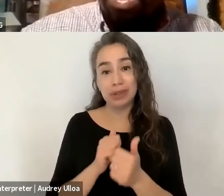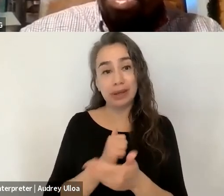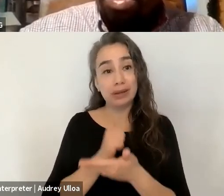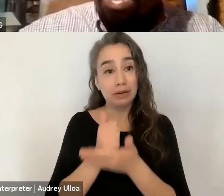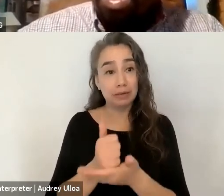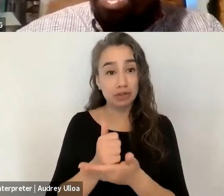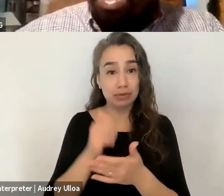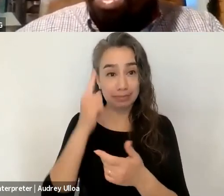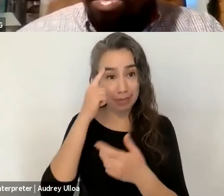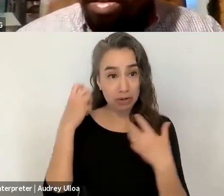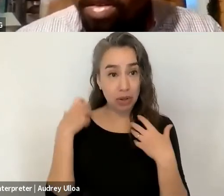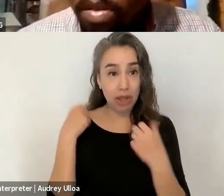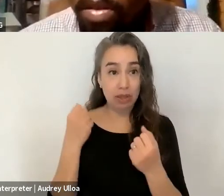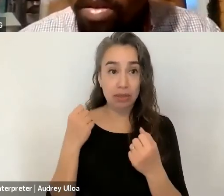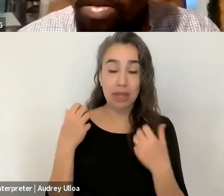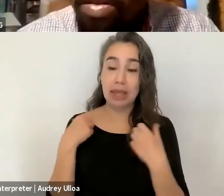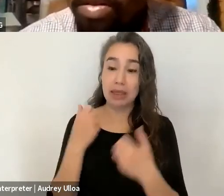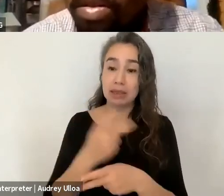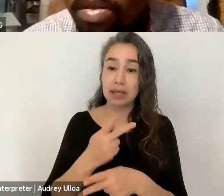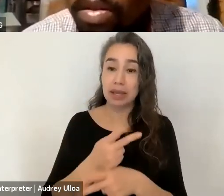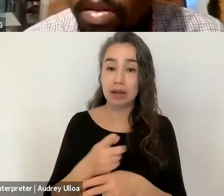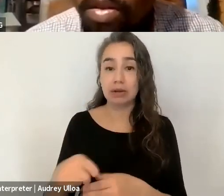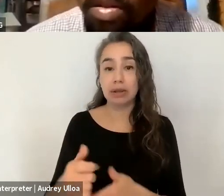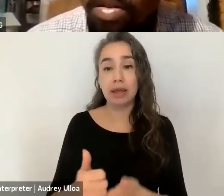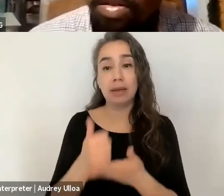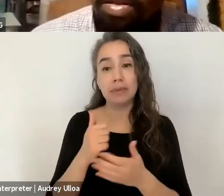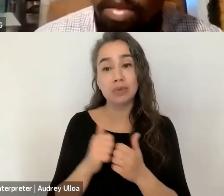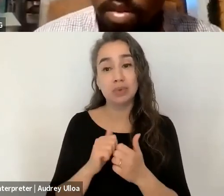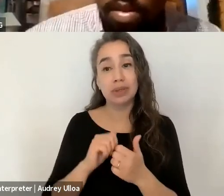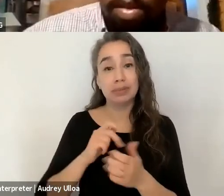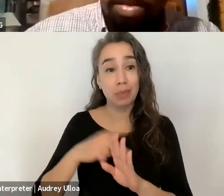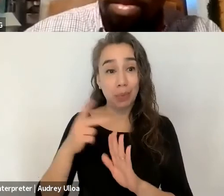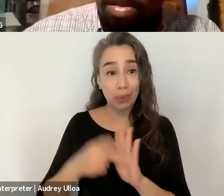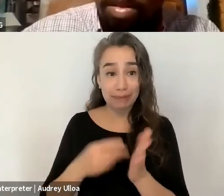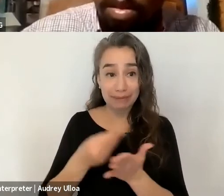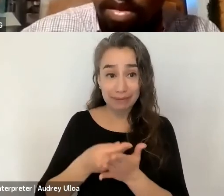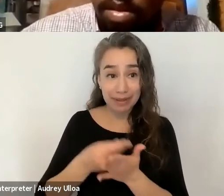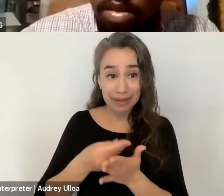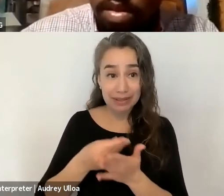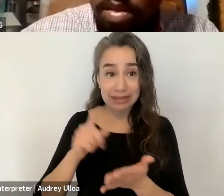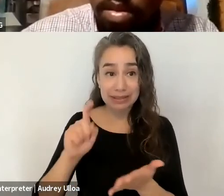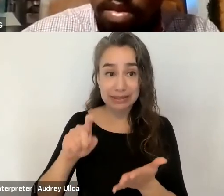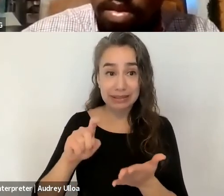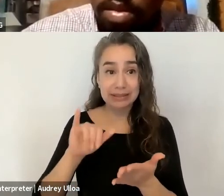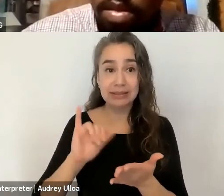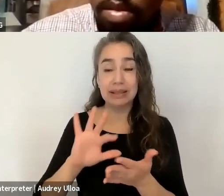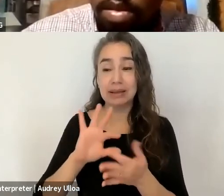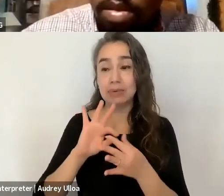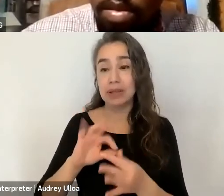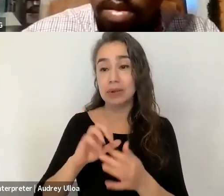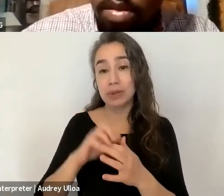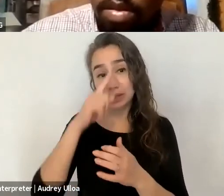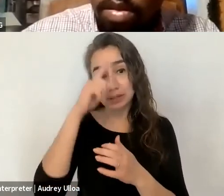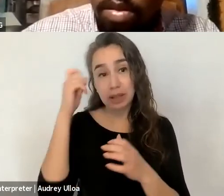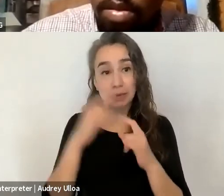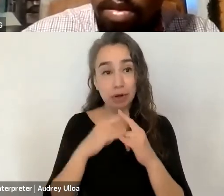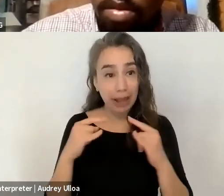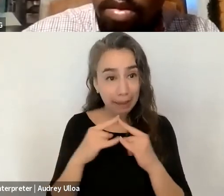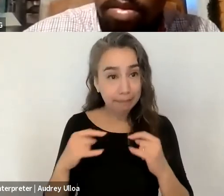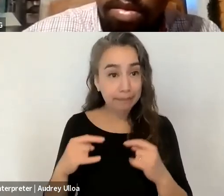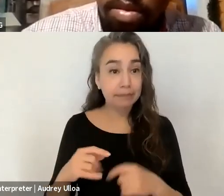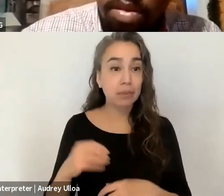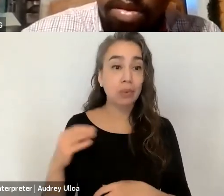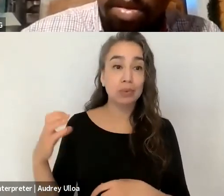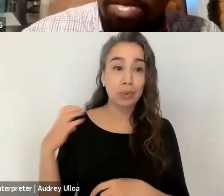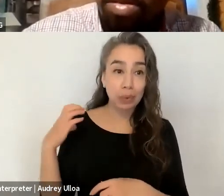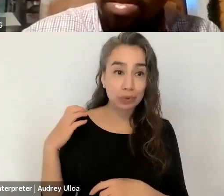Healthcare. They help us with some of our program funding needs as it relates to summer camps or coaching boys to men